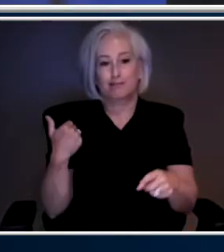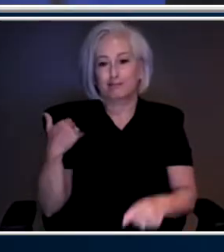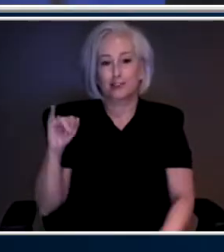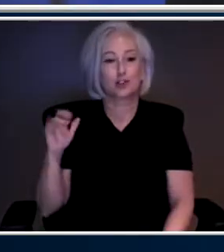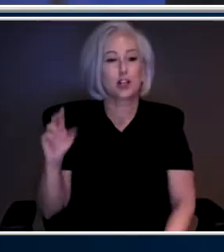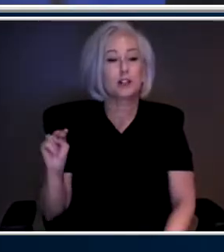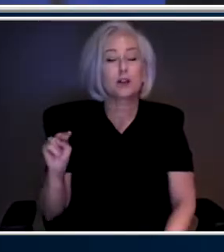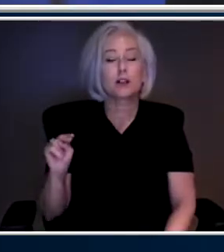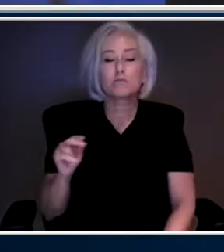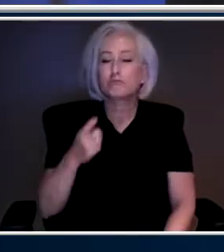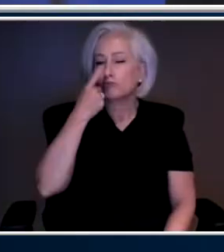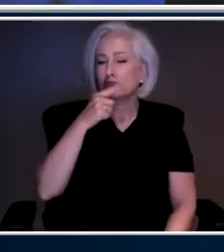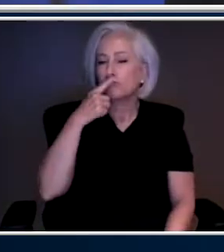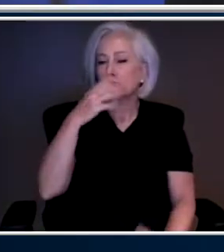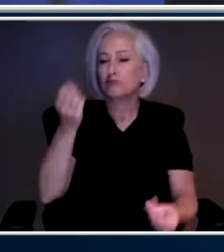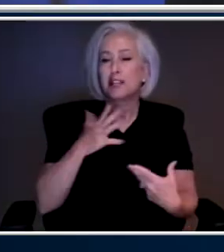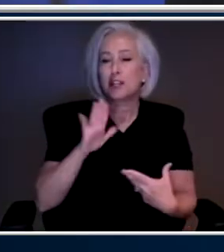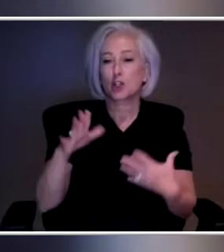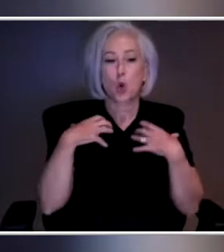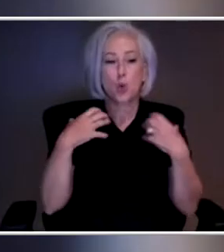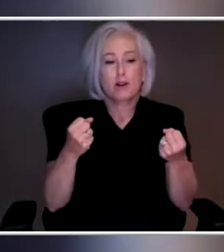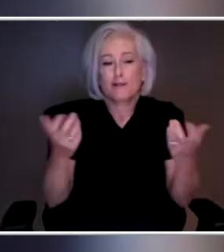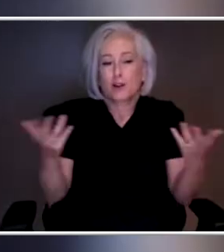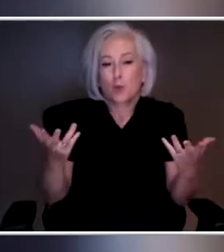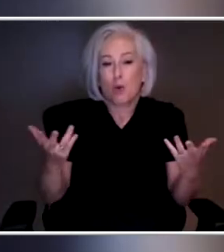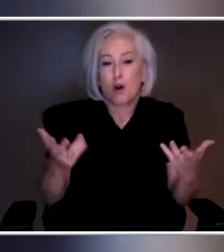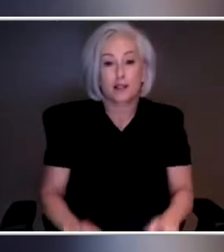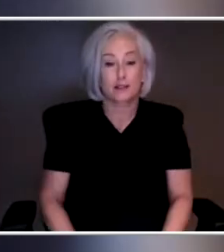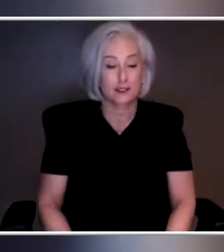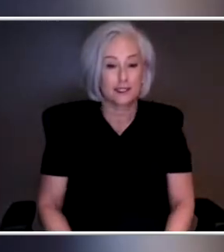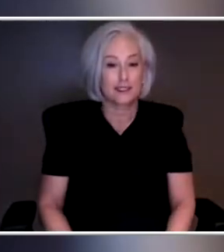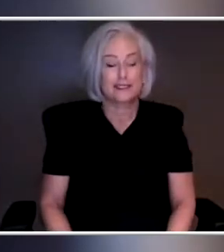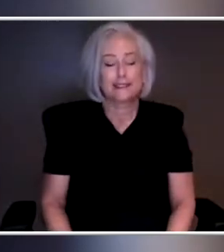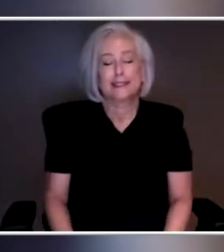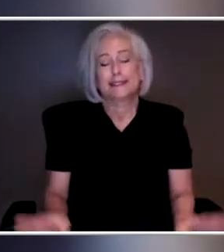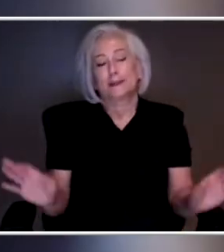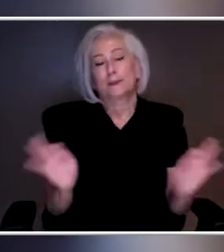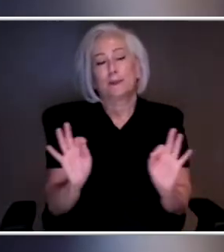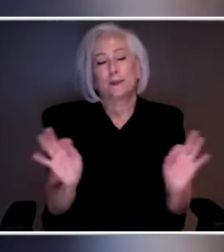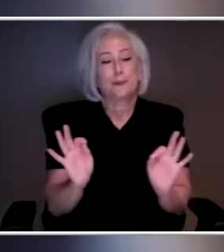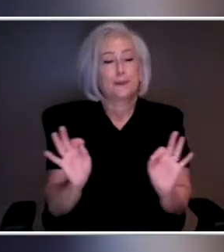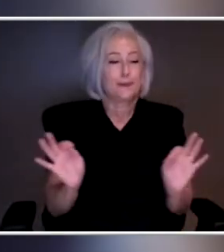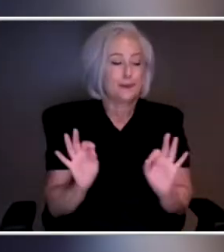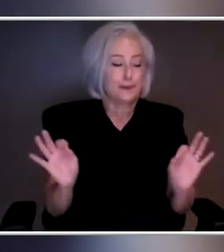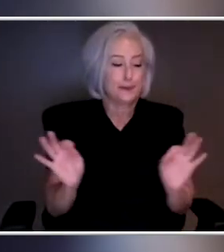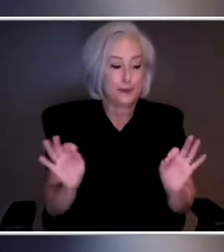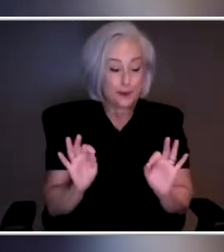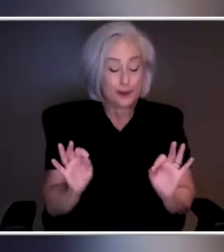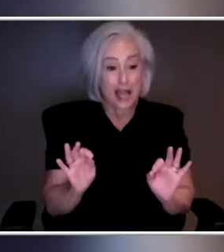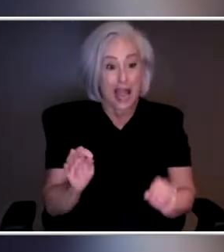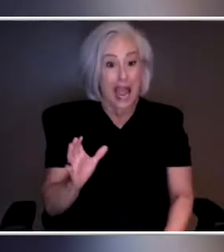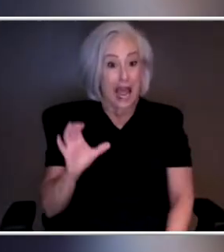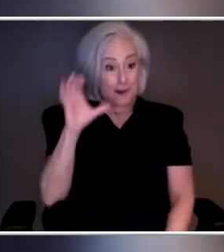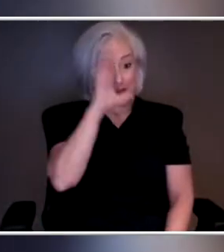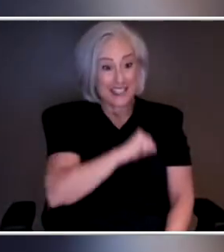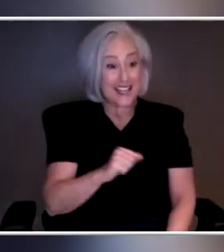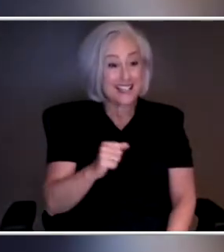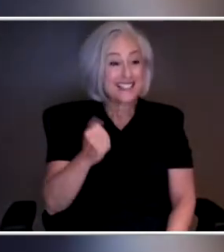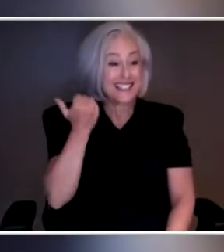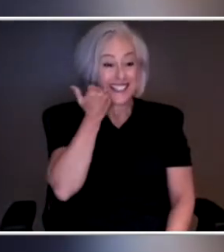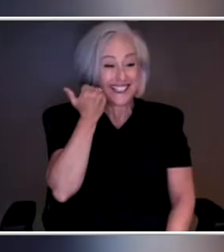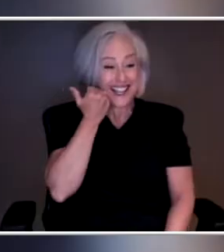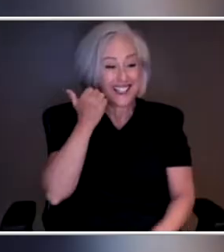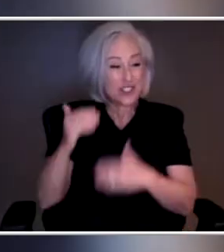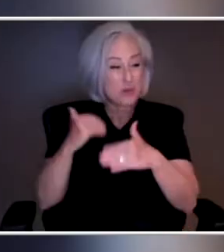like? Oh, really very easy. I suspect people have had dental procedures and been in more